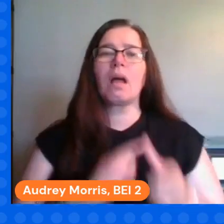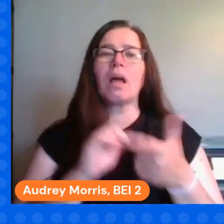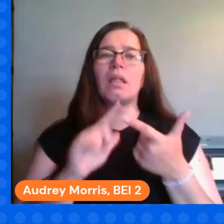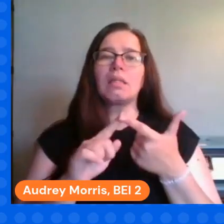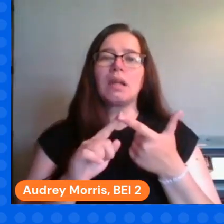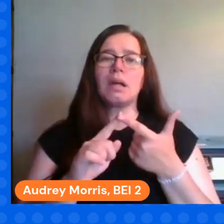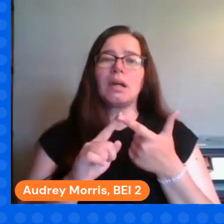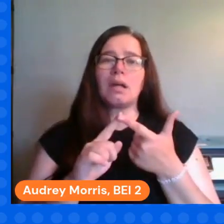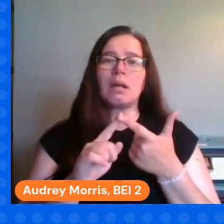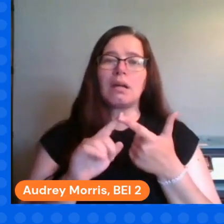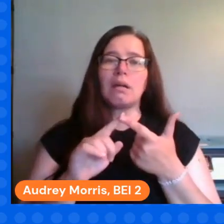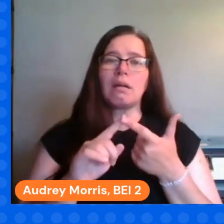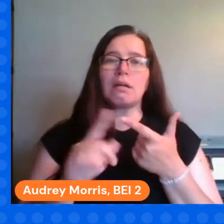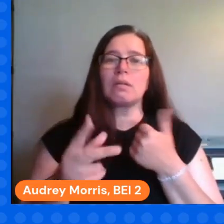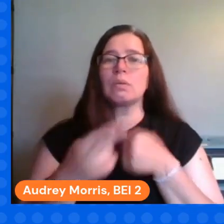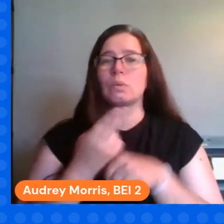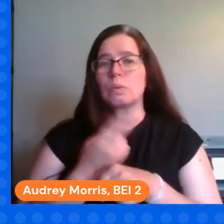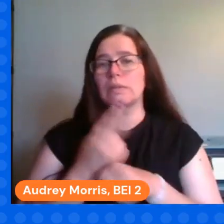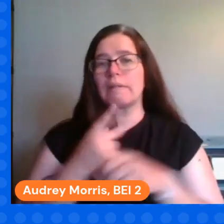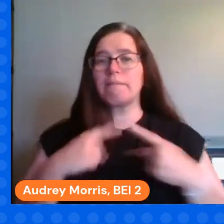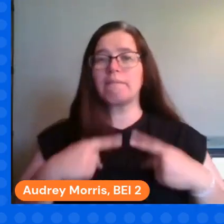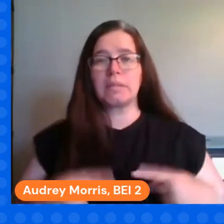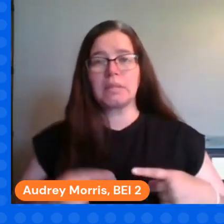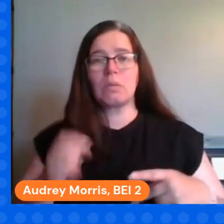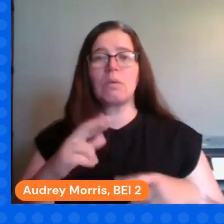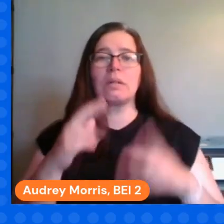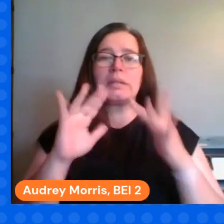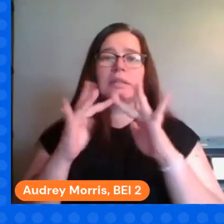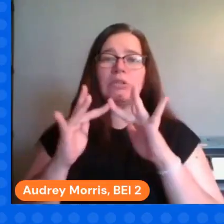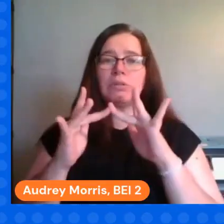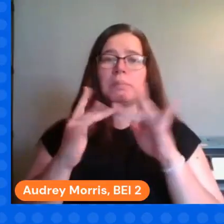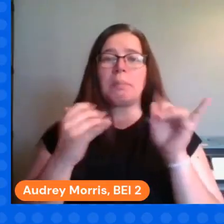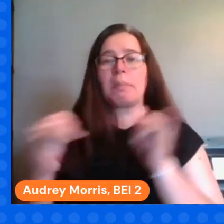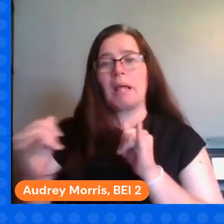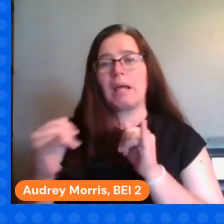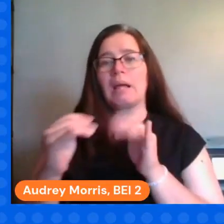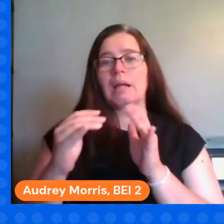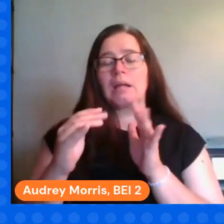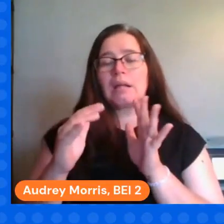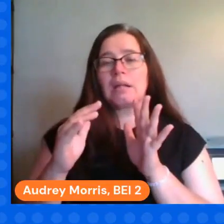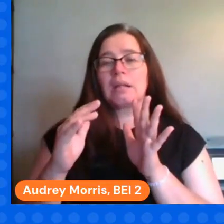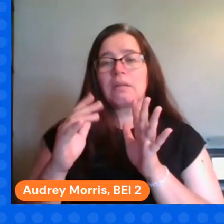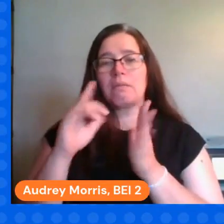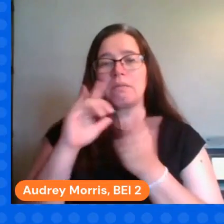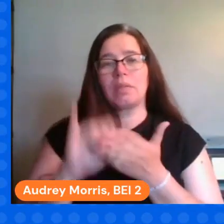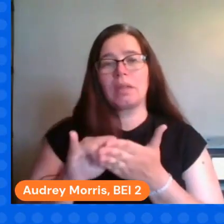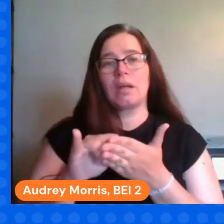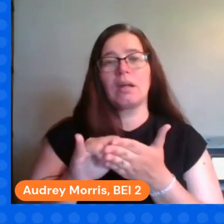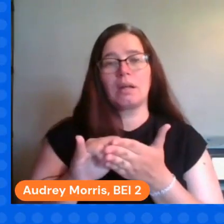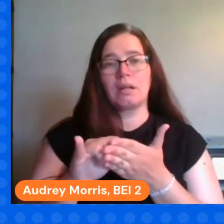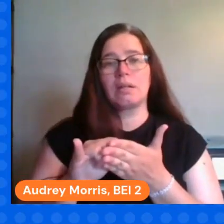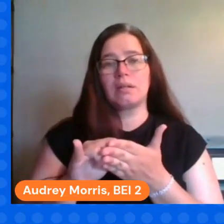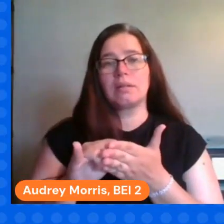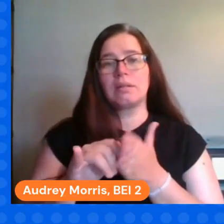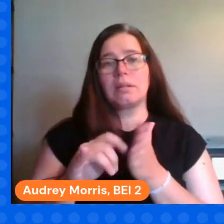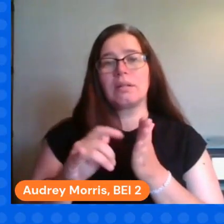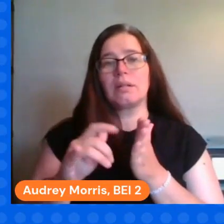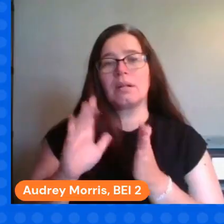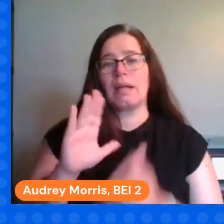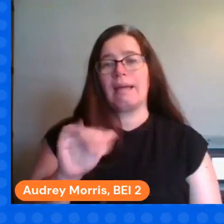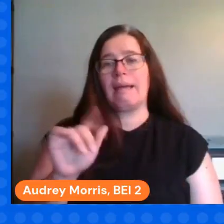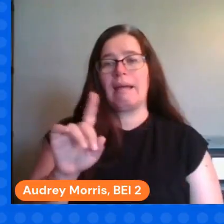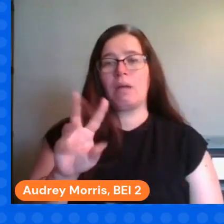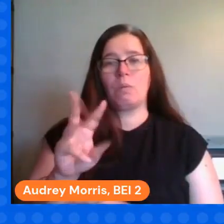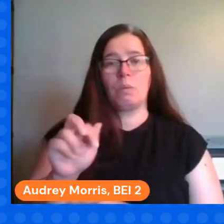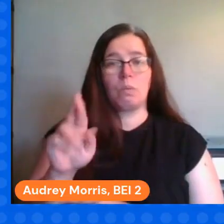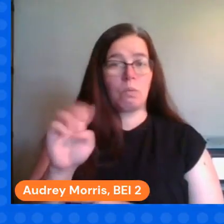the physical, the digital, playing lots of that. And Edward, a long time friend of ours here in LOK, is sharing